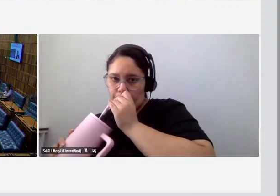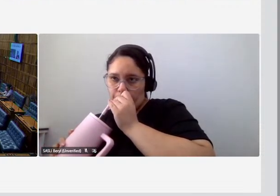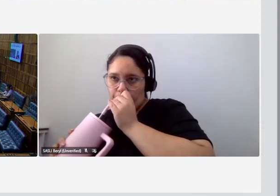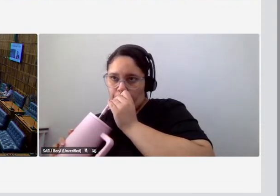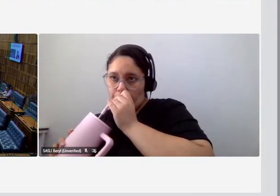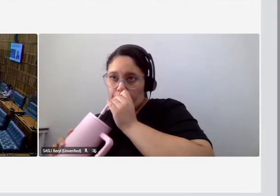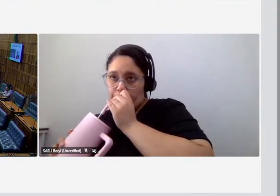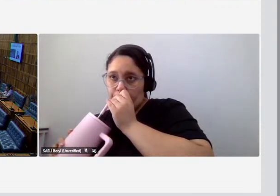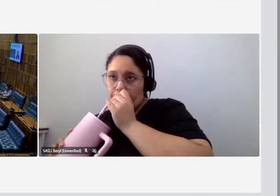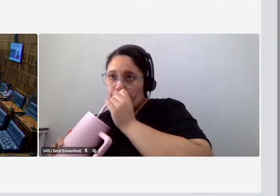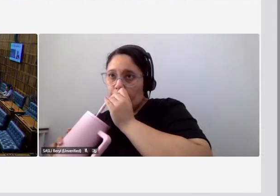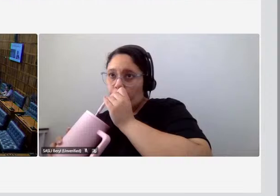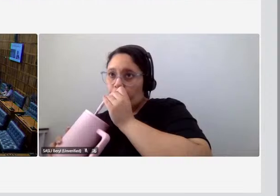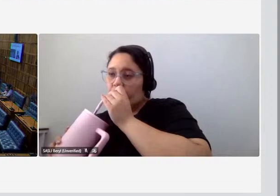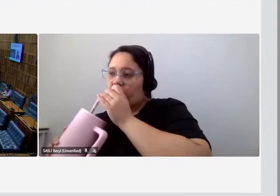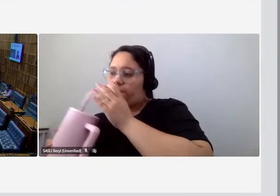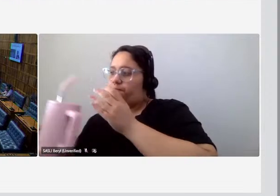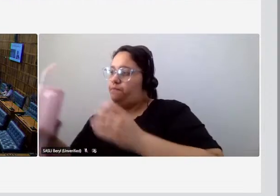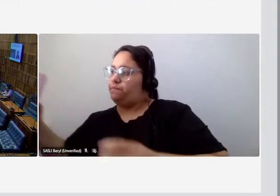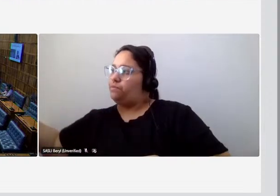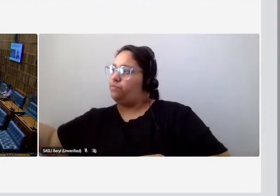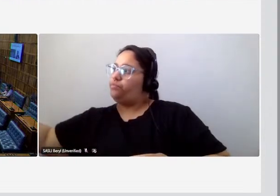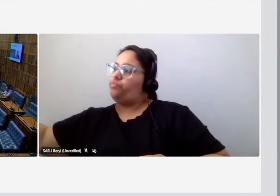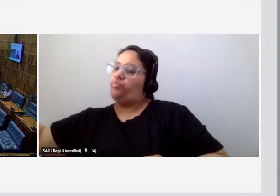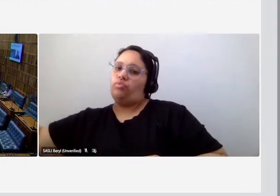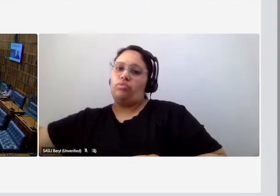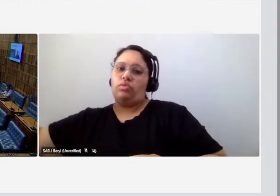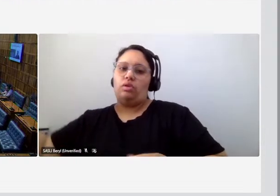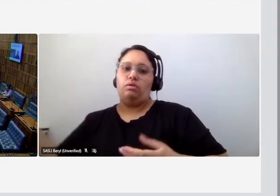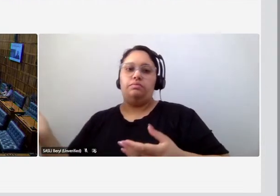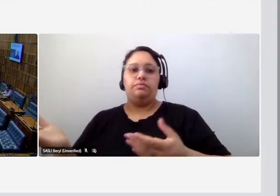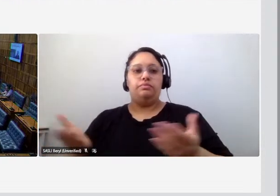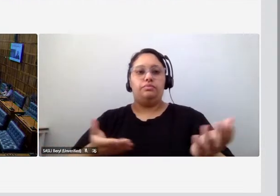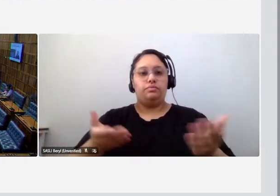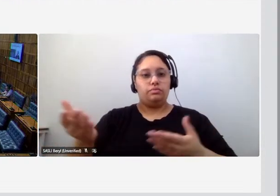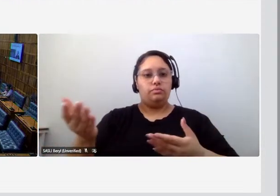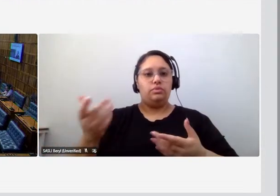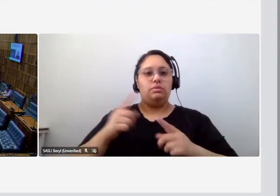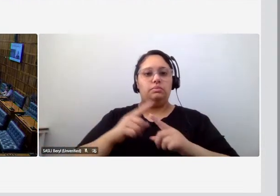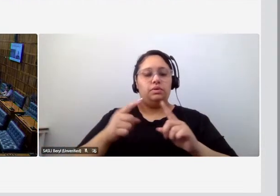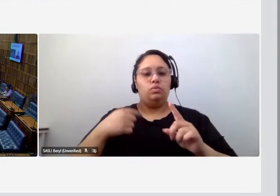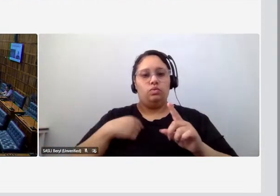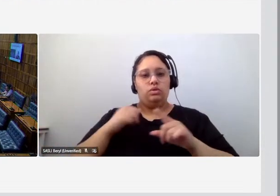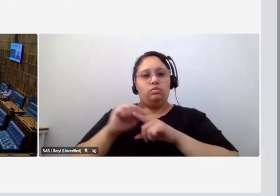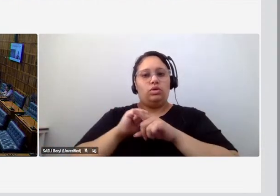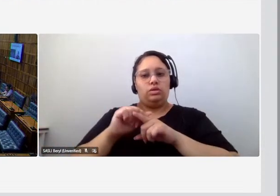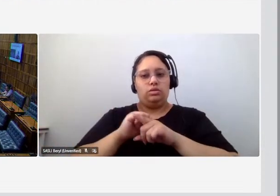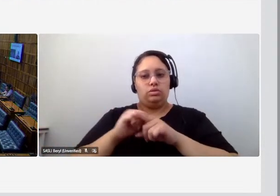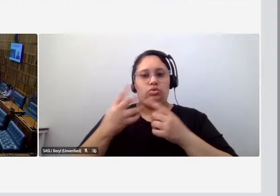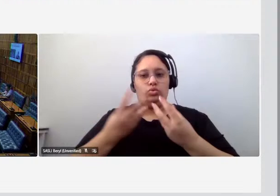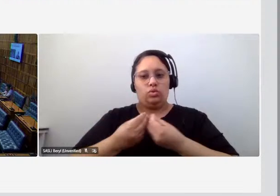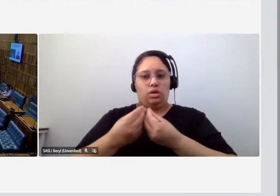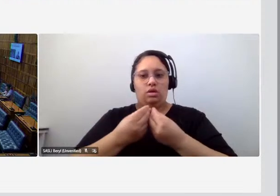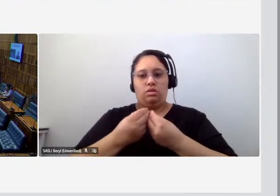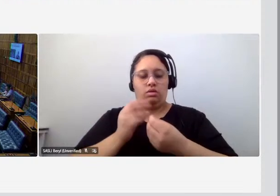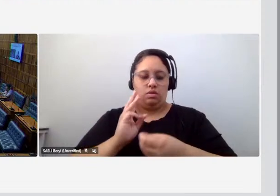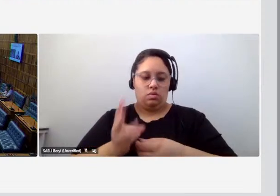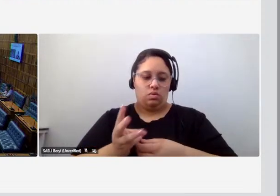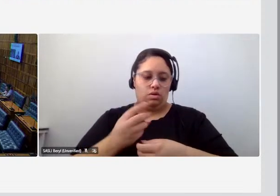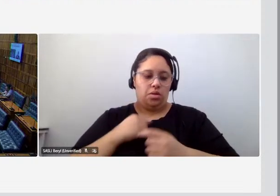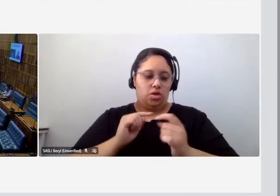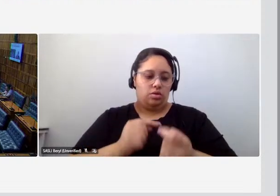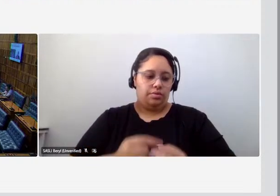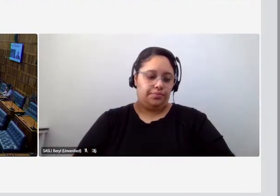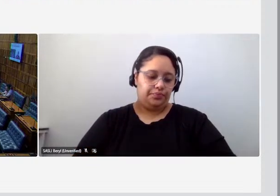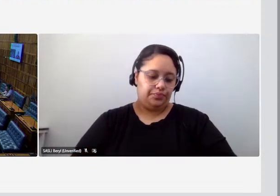You are regressing now. I'm over to you, but we're going to practice together. Okay, I'm struggling. Look,